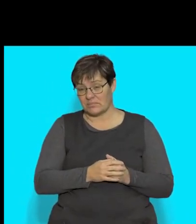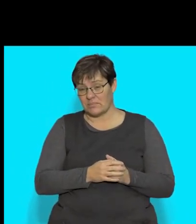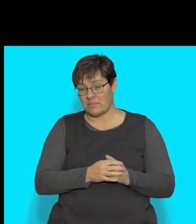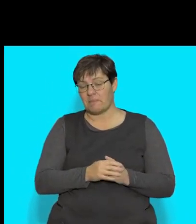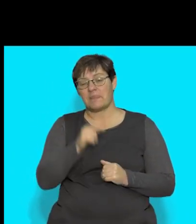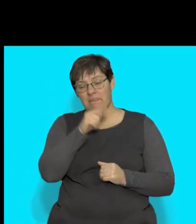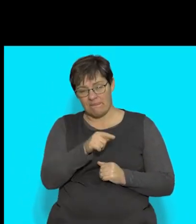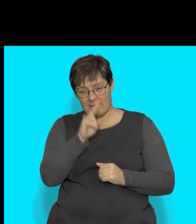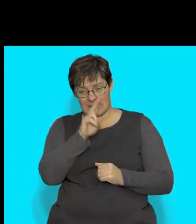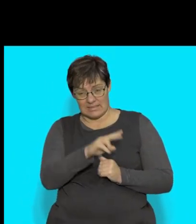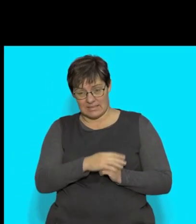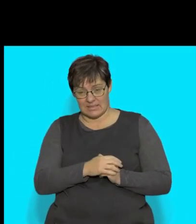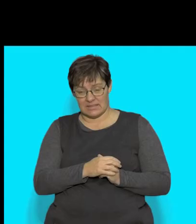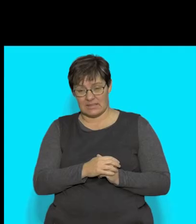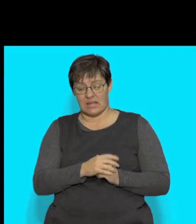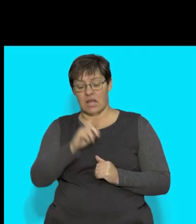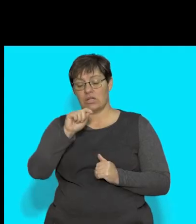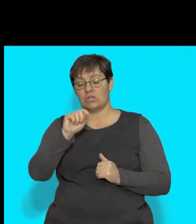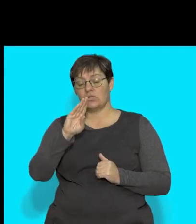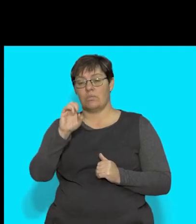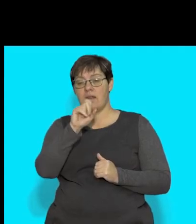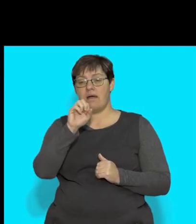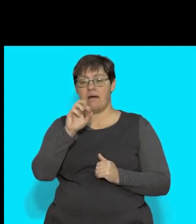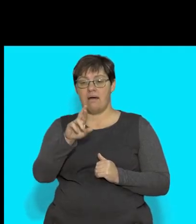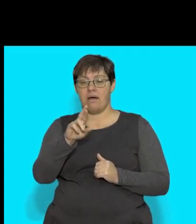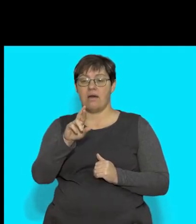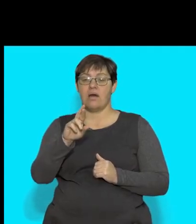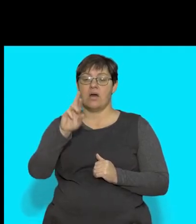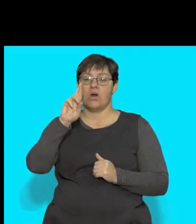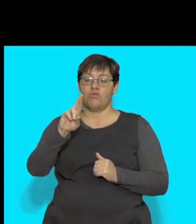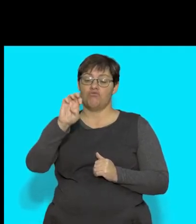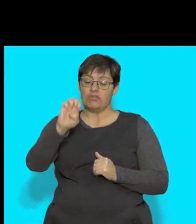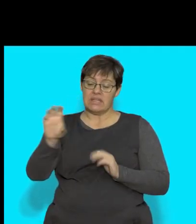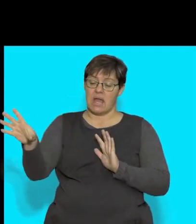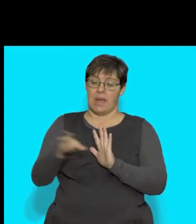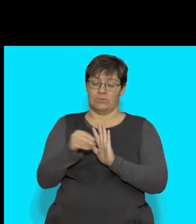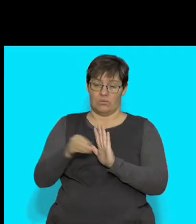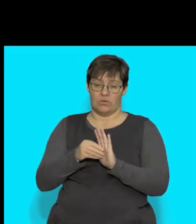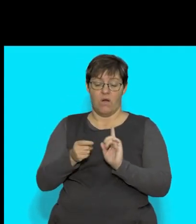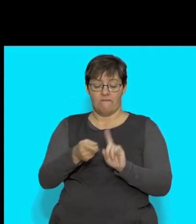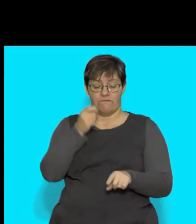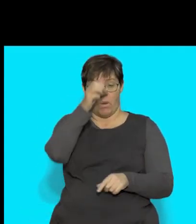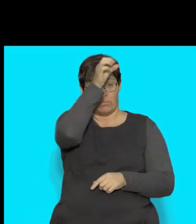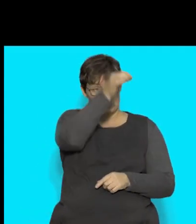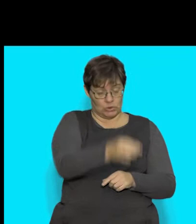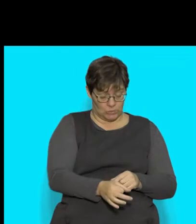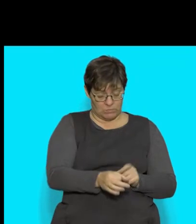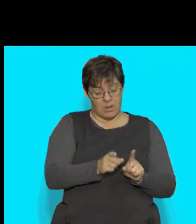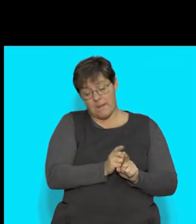some vitamins, all the things that my body still needs. Have a look here.